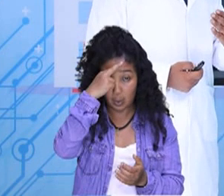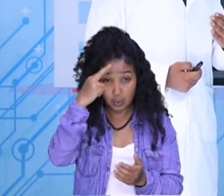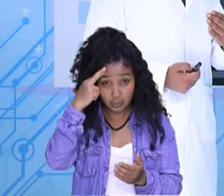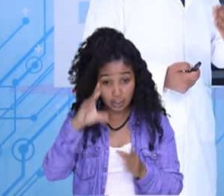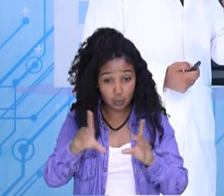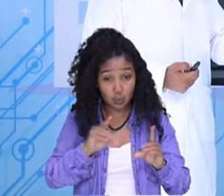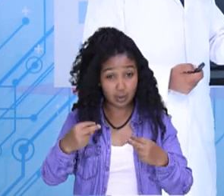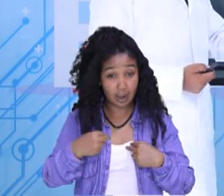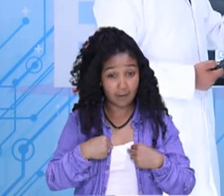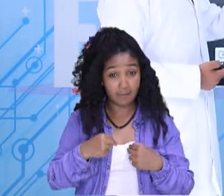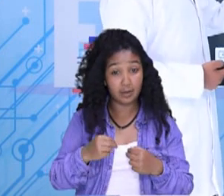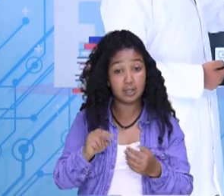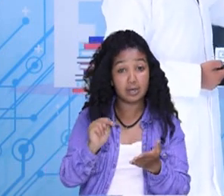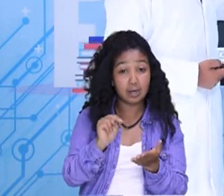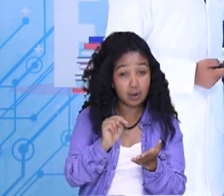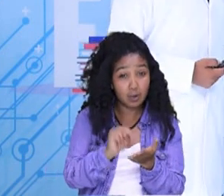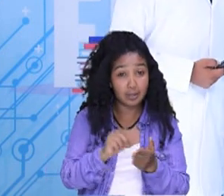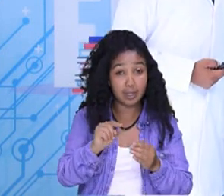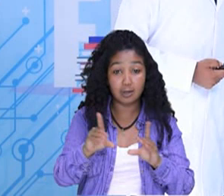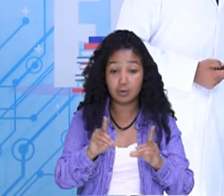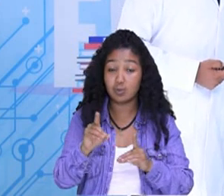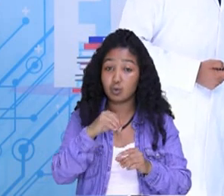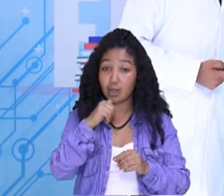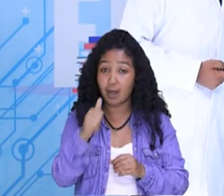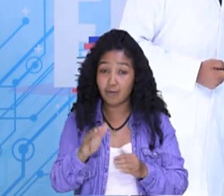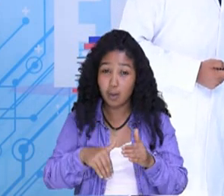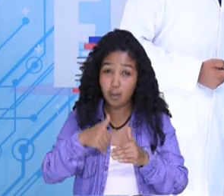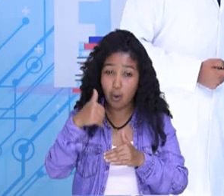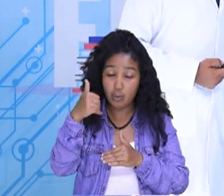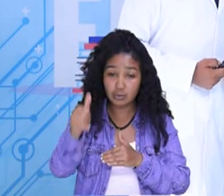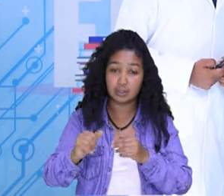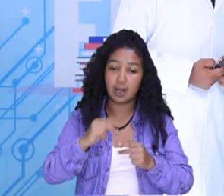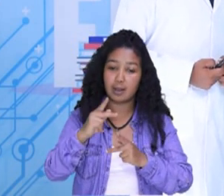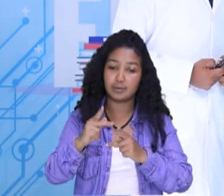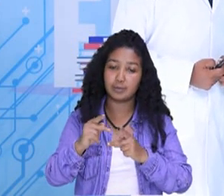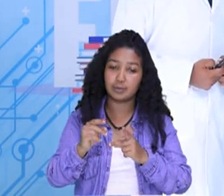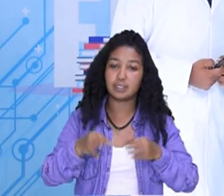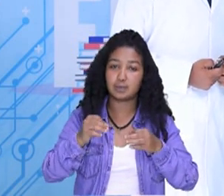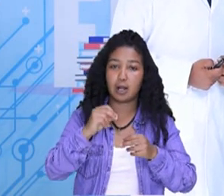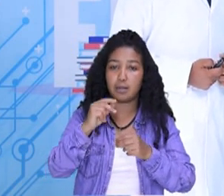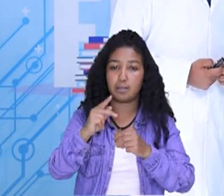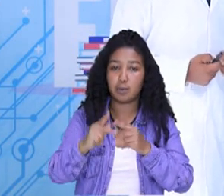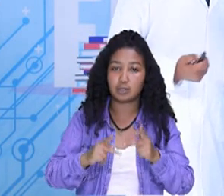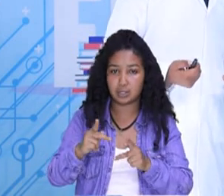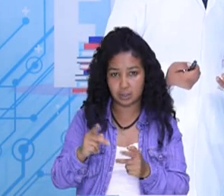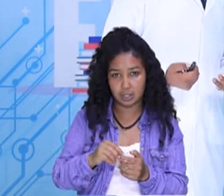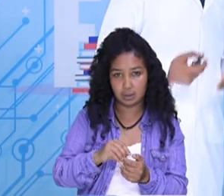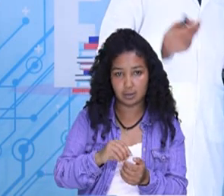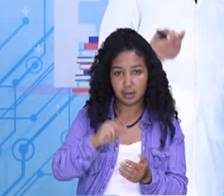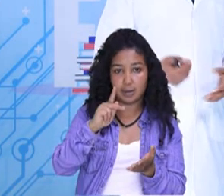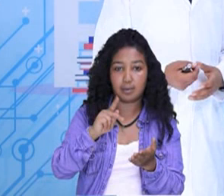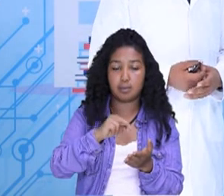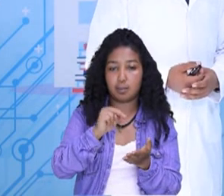Because they do not have nucleus, there is no post-transcriptional process in